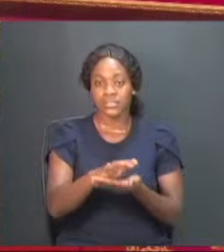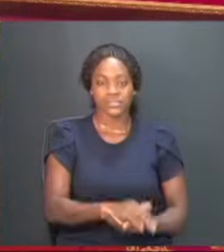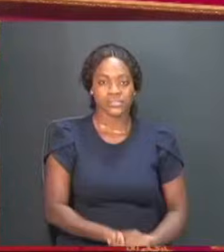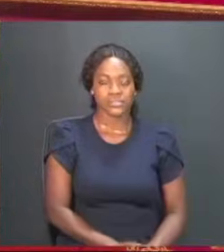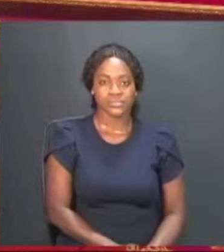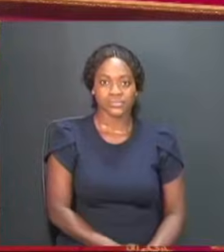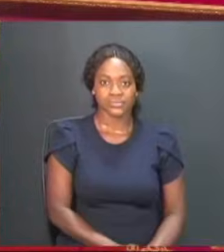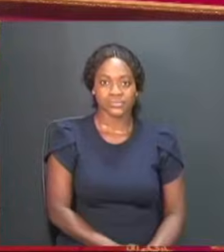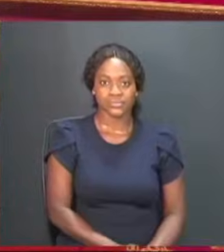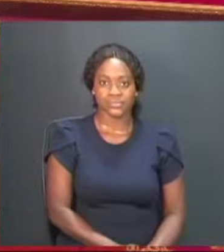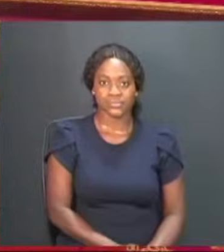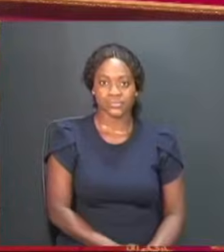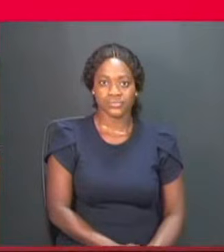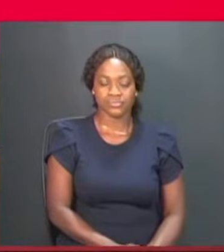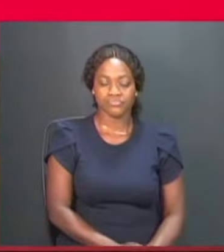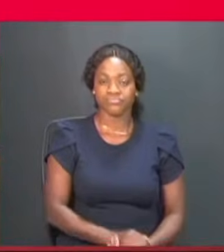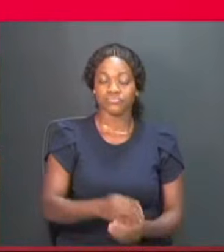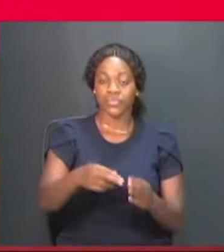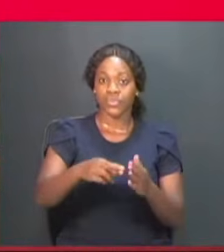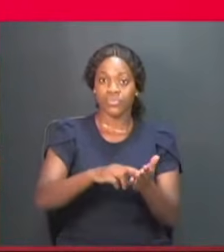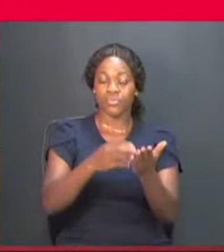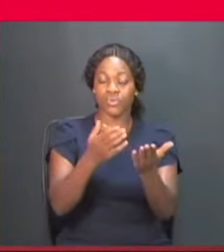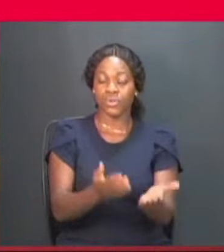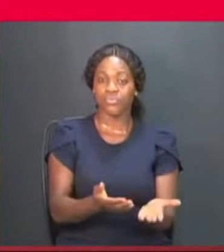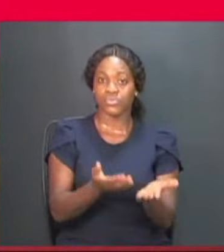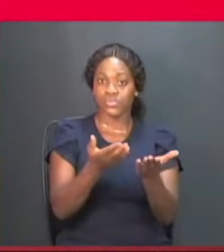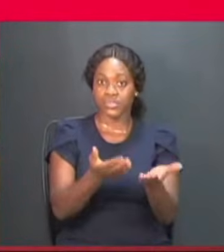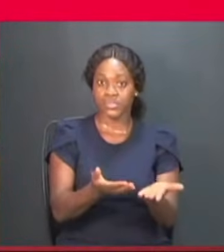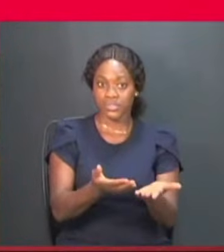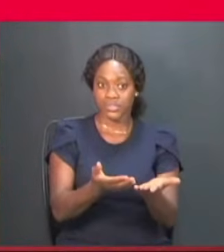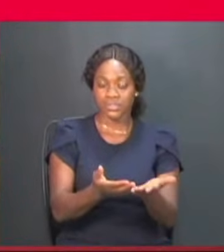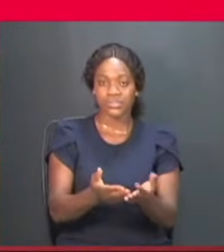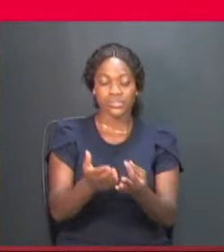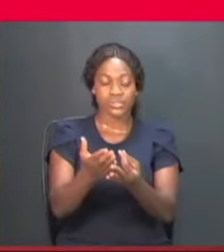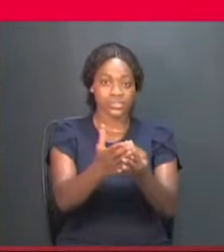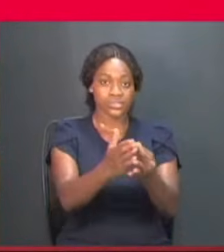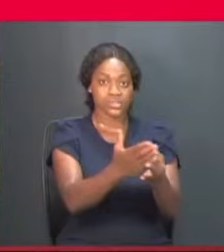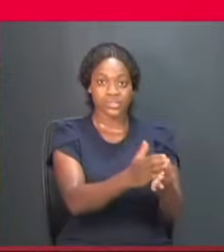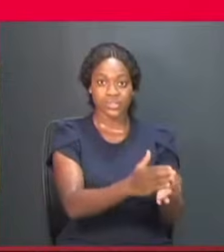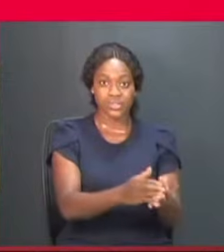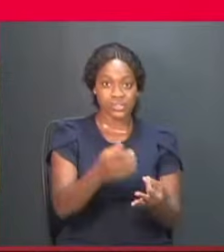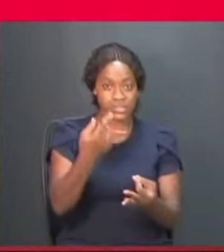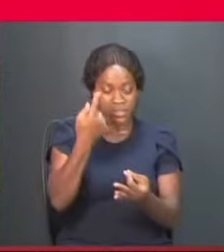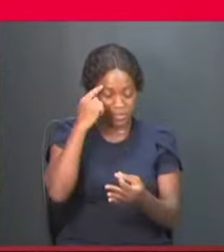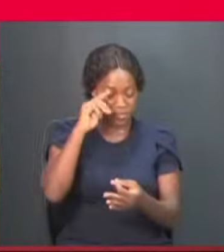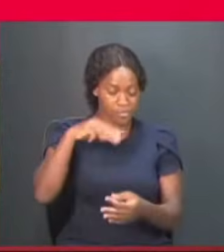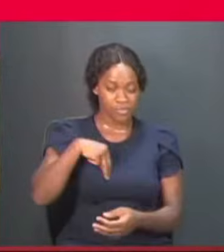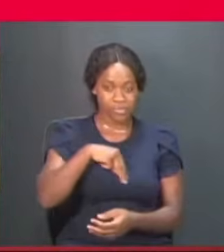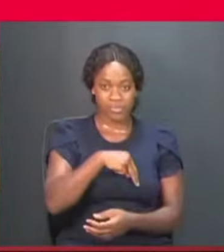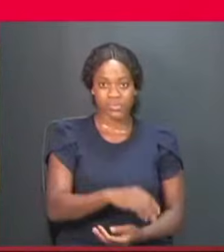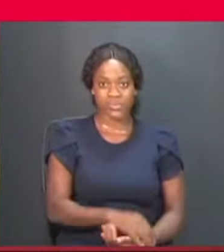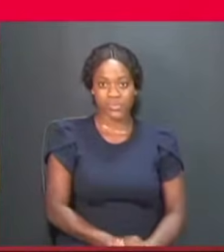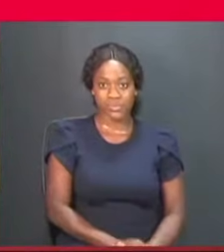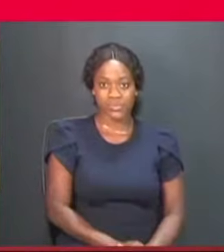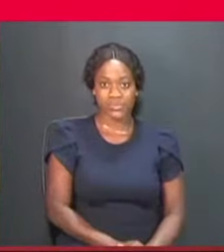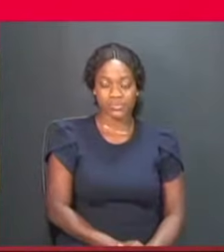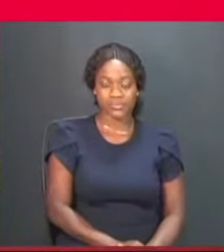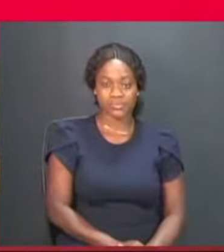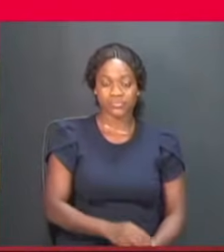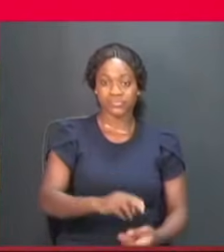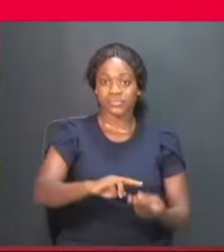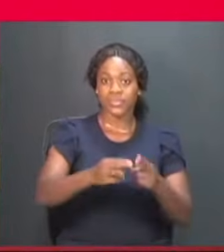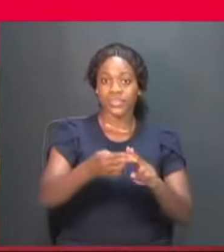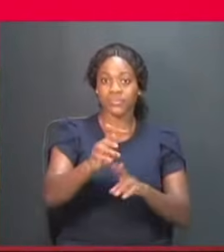Honourable members, the report has been duly presented. It is for the distribution to honourable members. Item